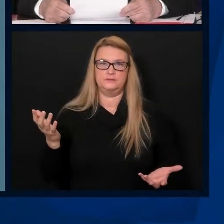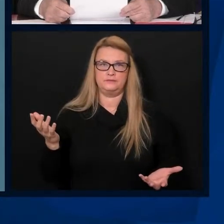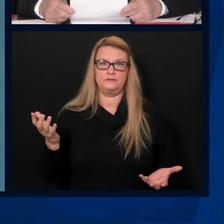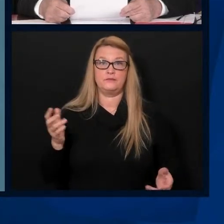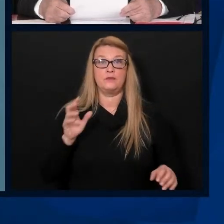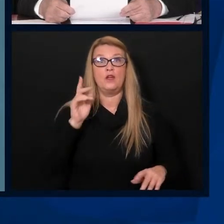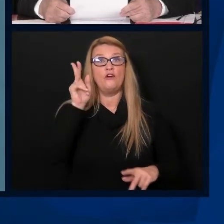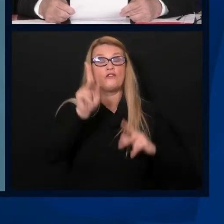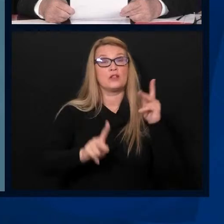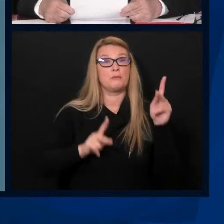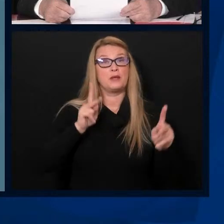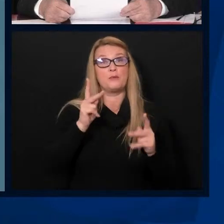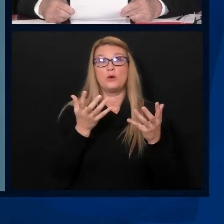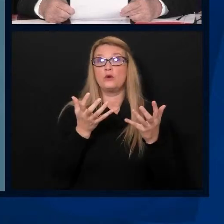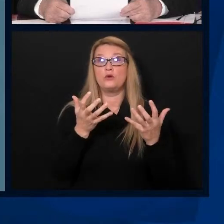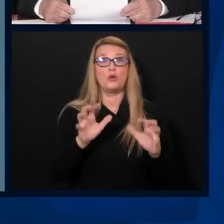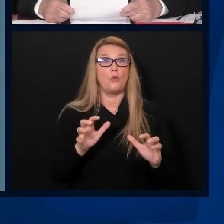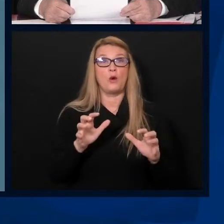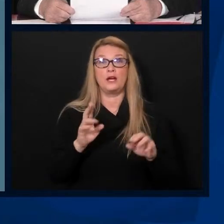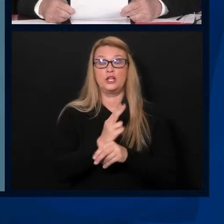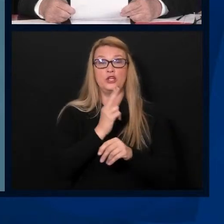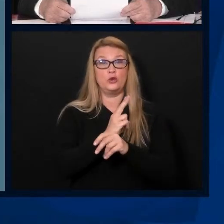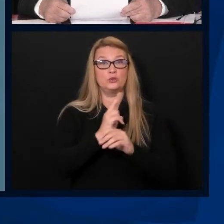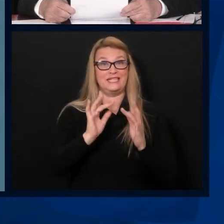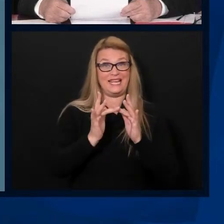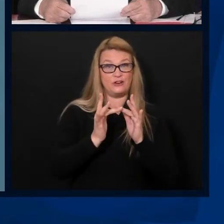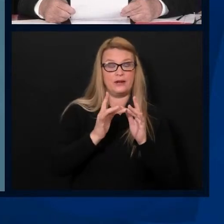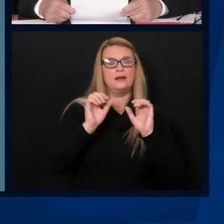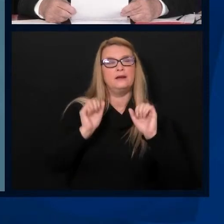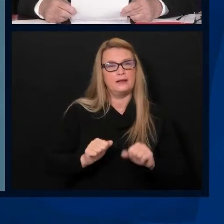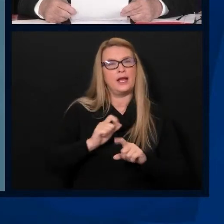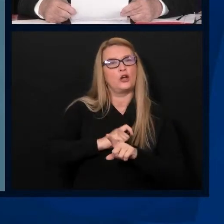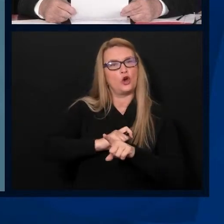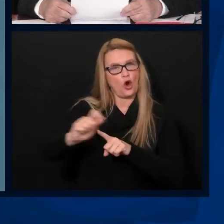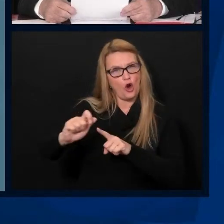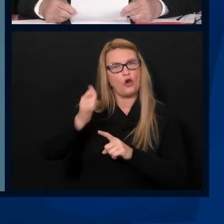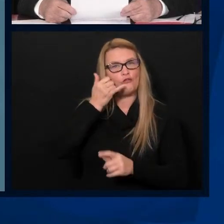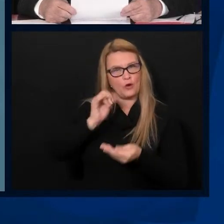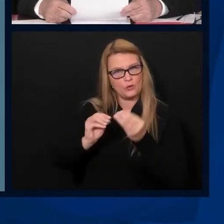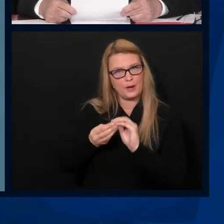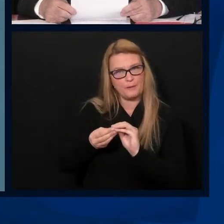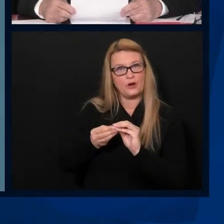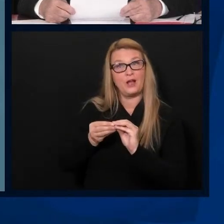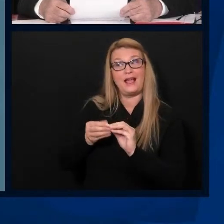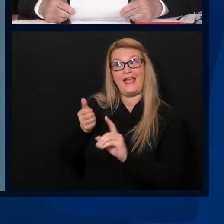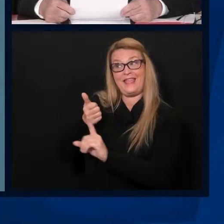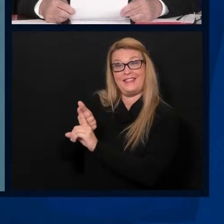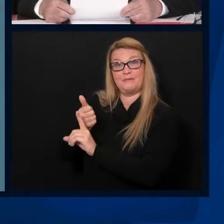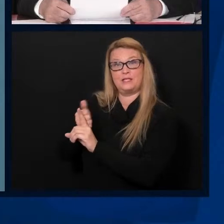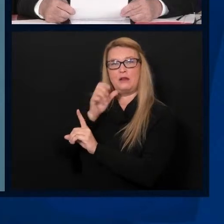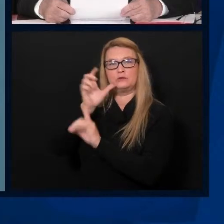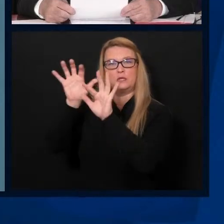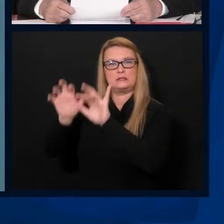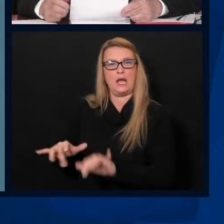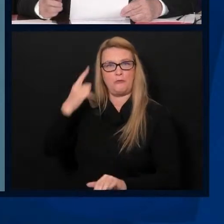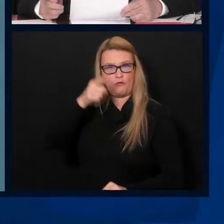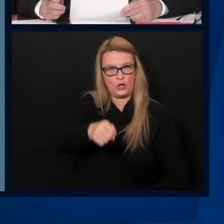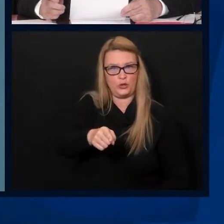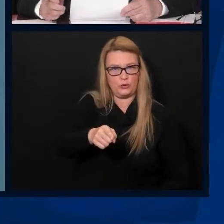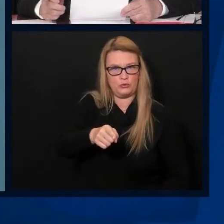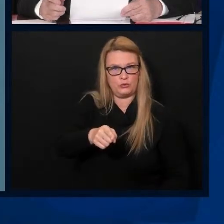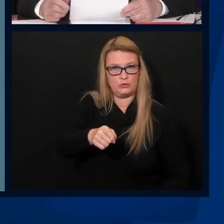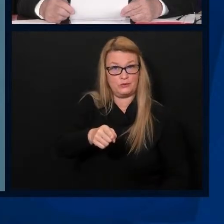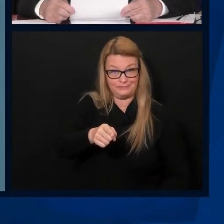For those that don't want to go online, you can still call, and staff will put your information into the system. Once